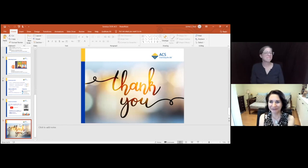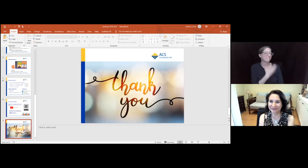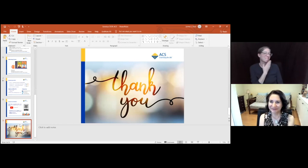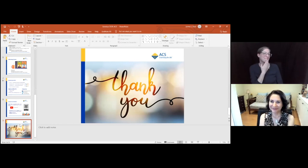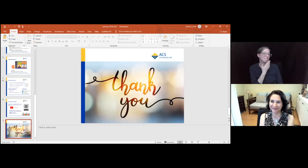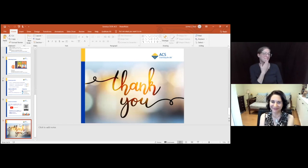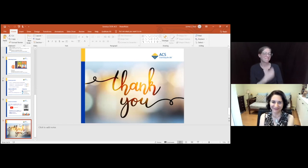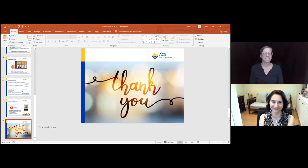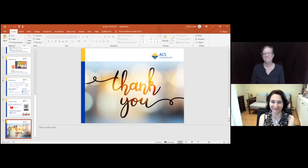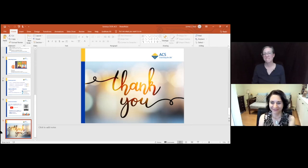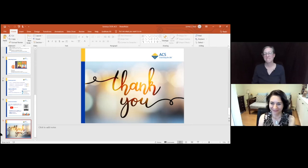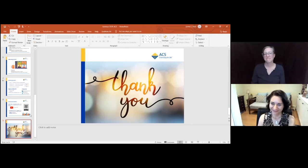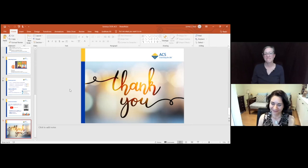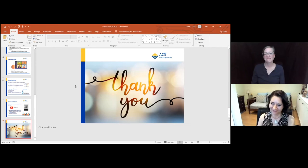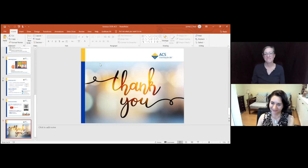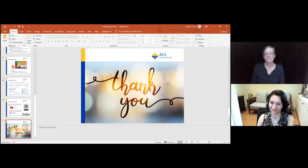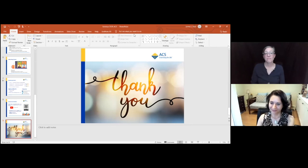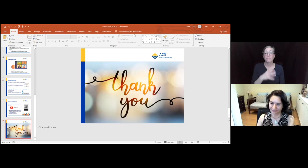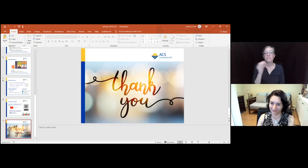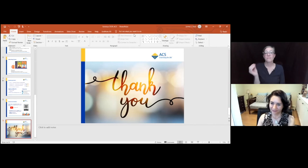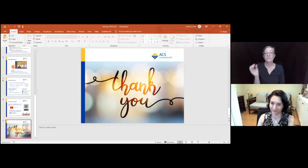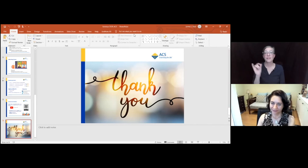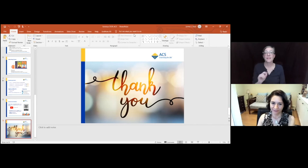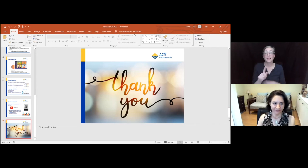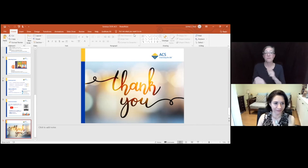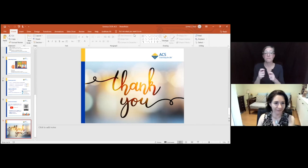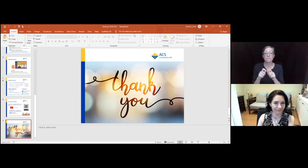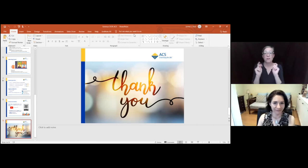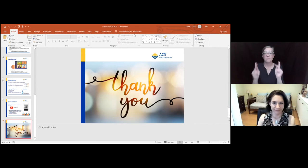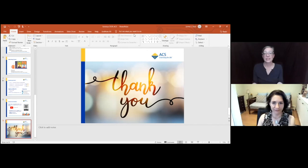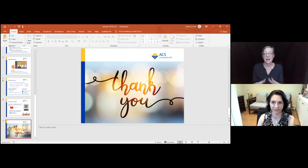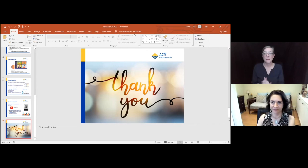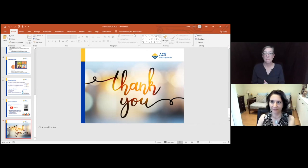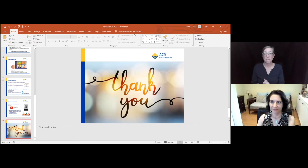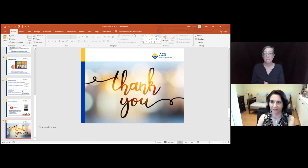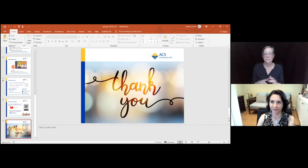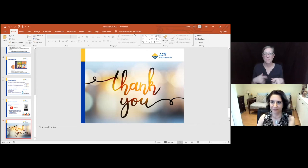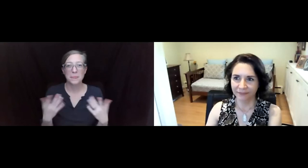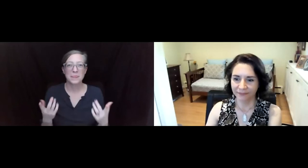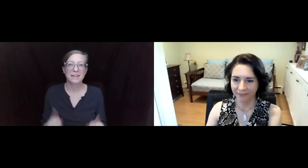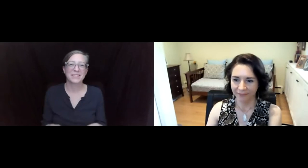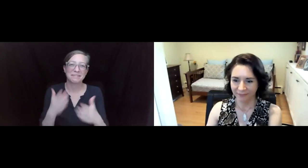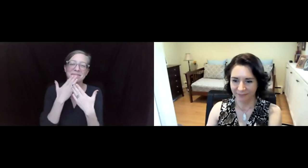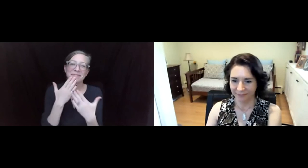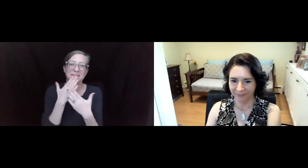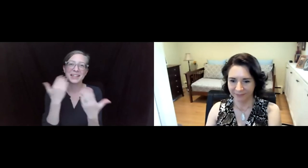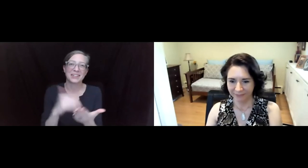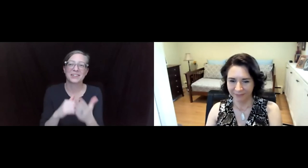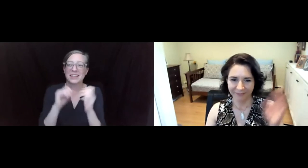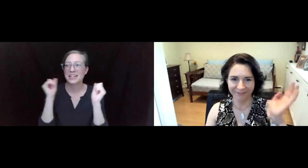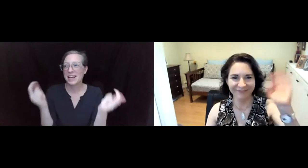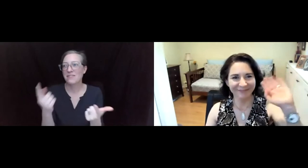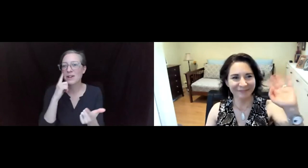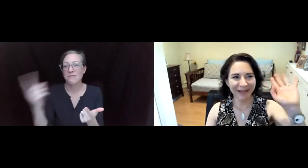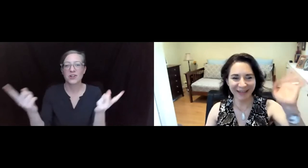you. Yes. And that wraps up the event. Thank you again, everyone, for coming. Thank you.